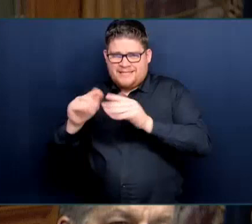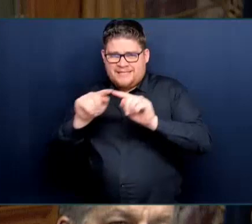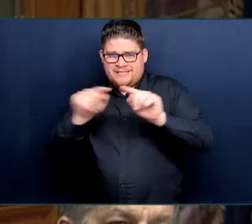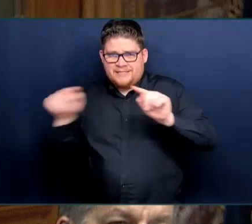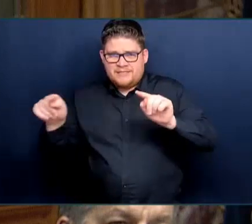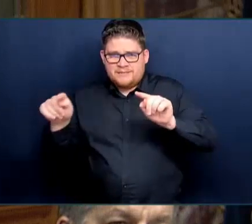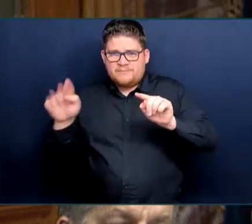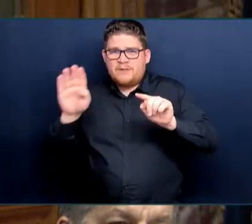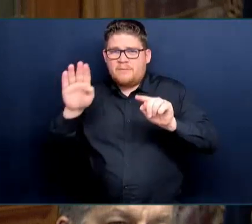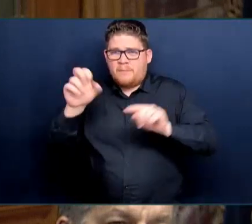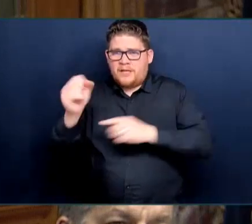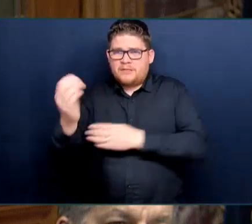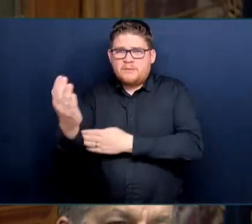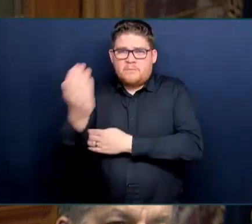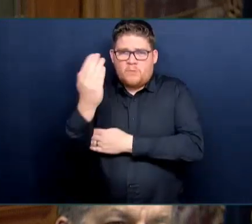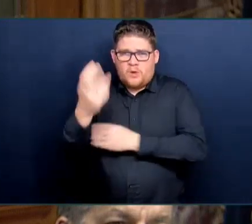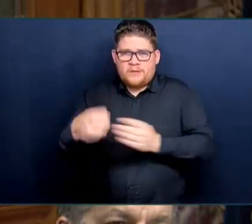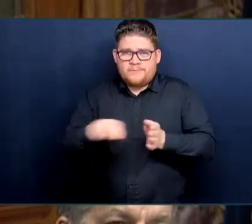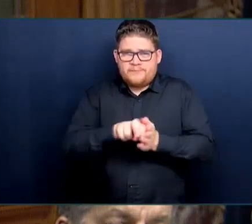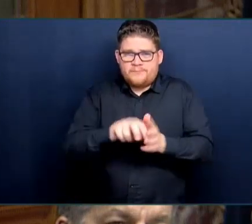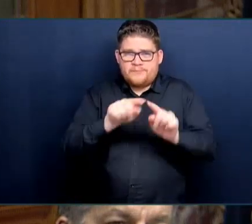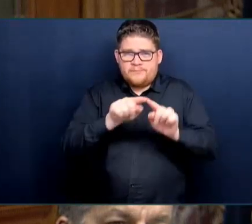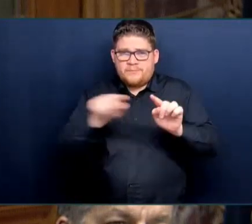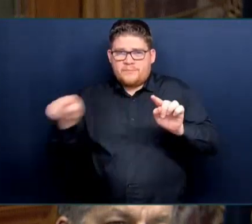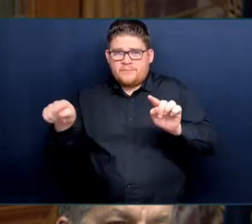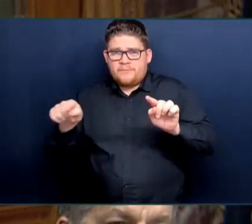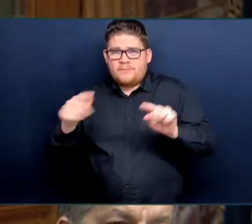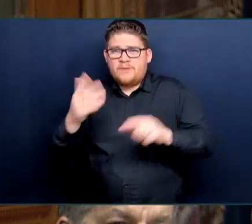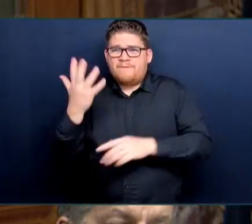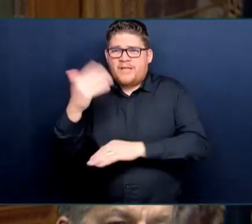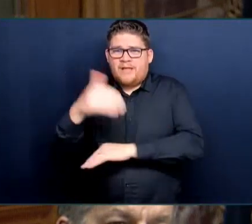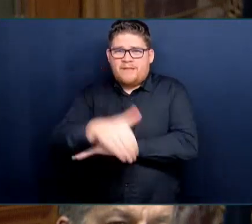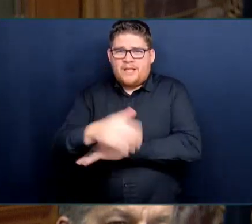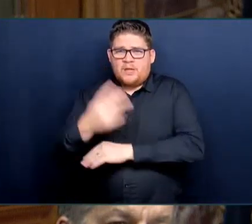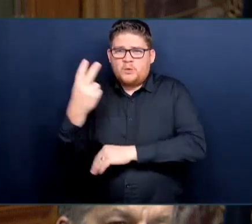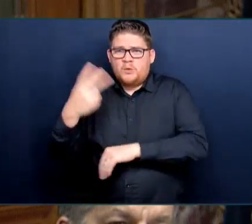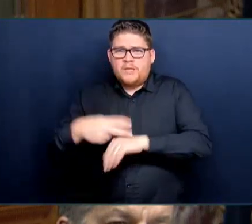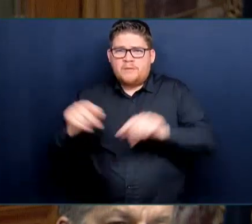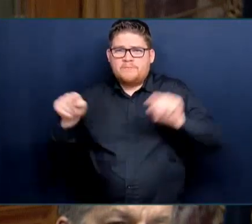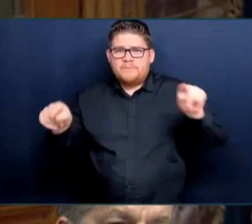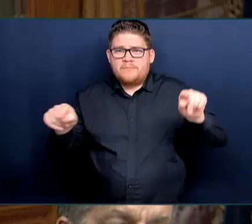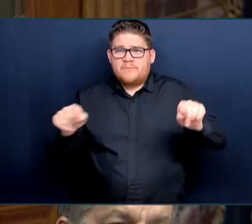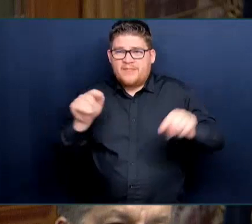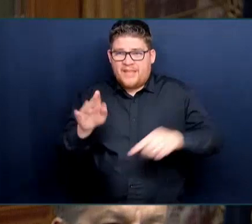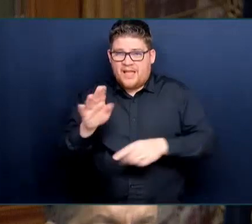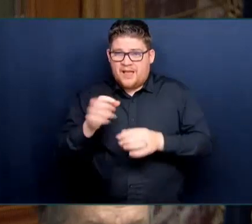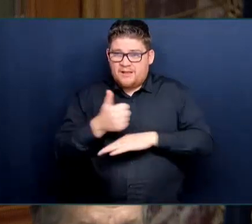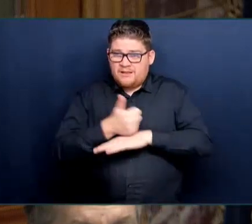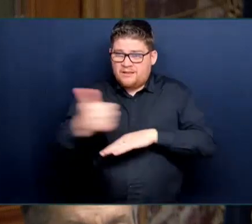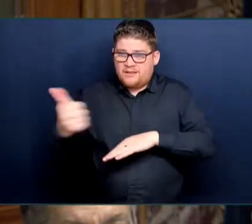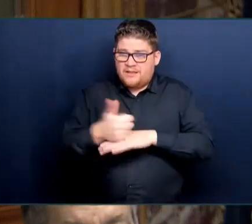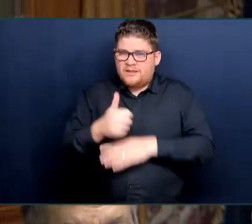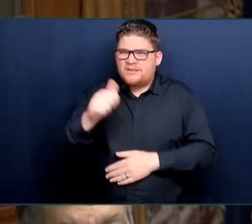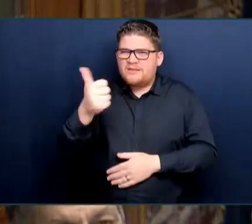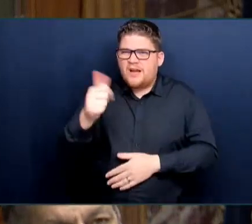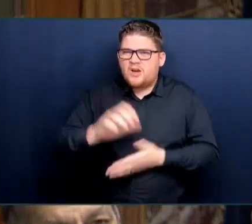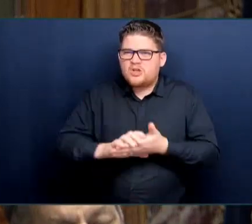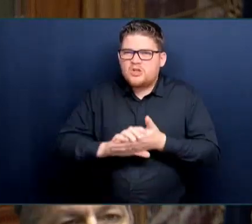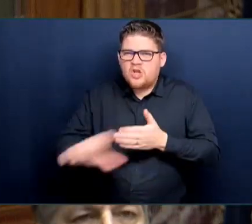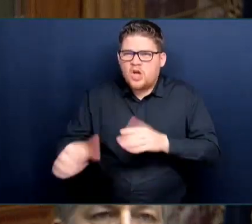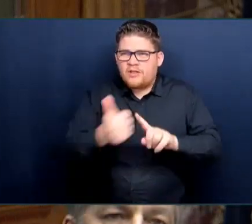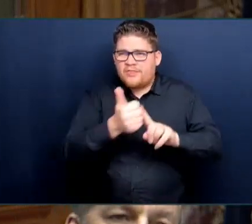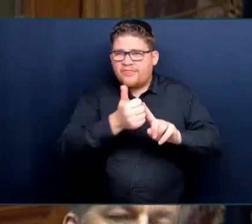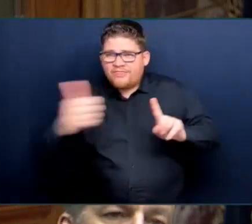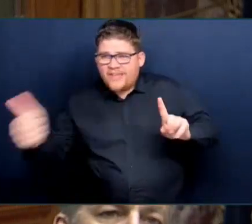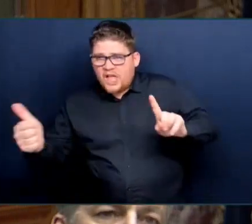evening, and that's it. And they cost $10 each way. We have a deep